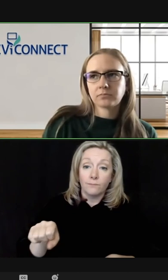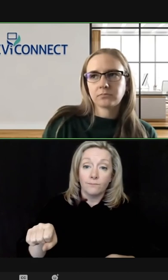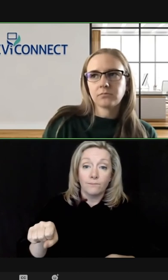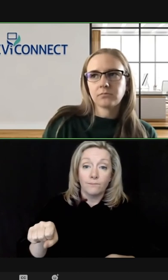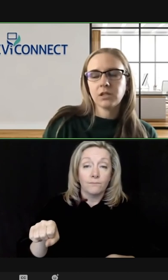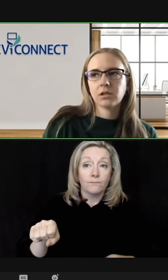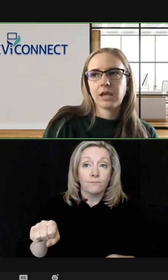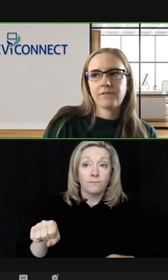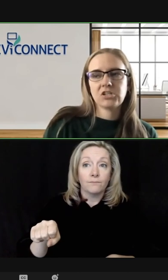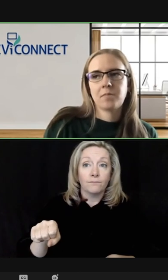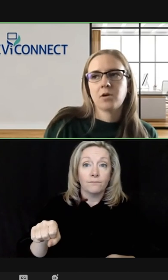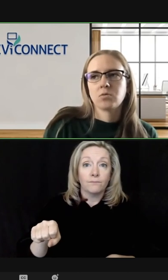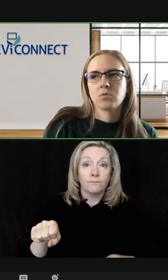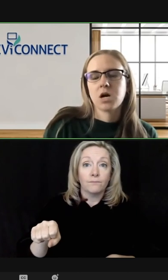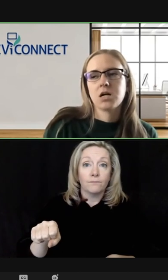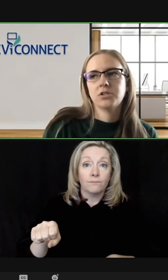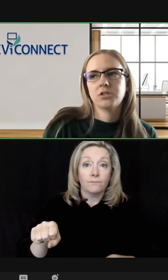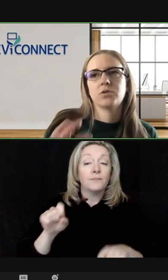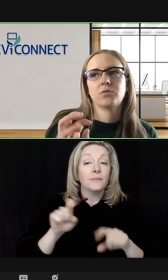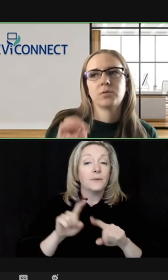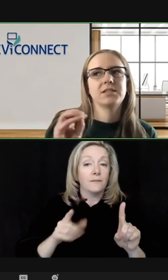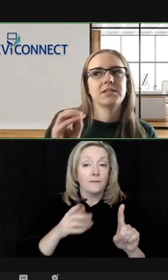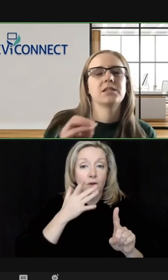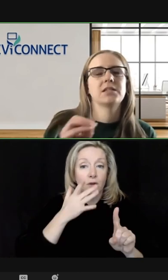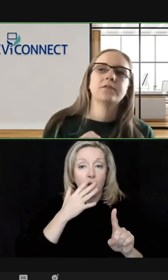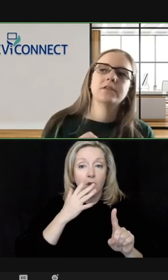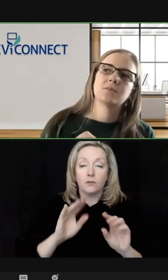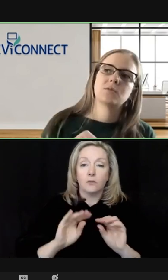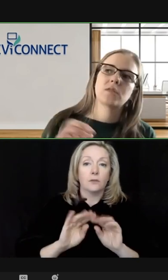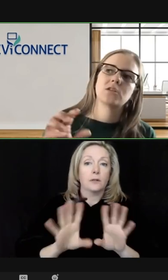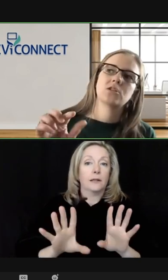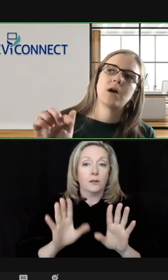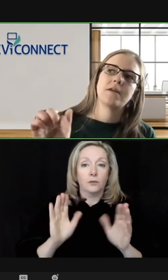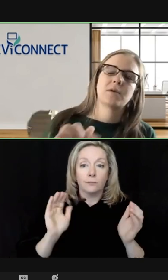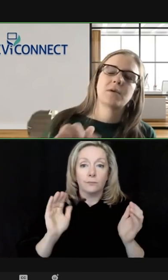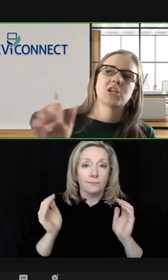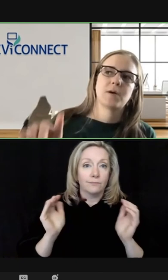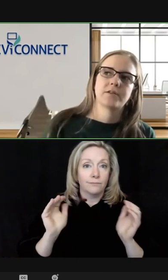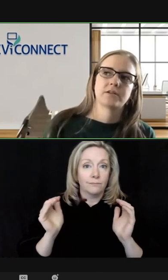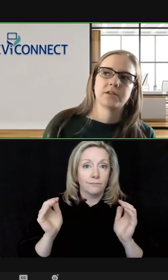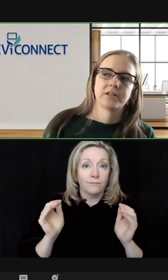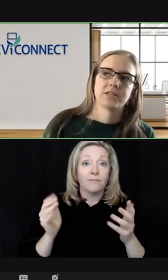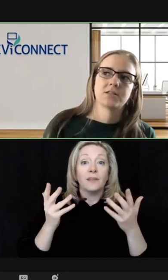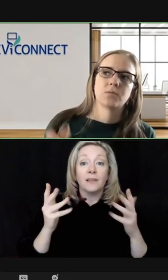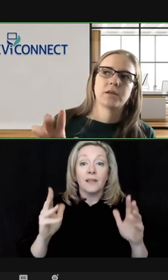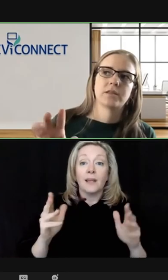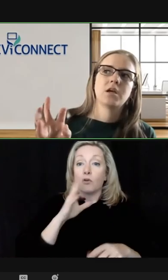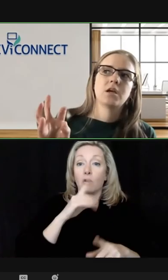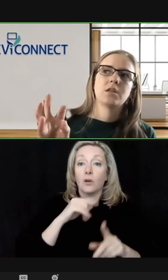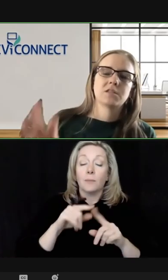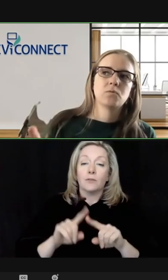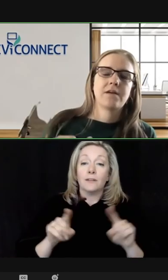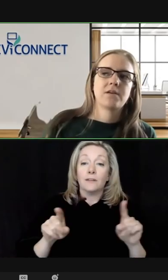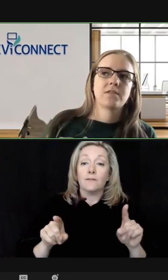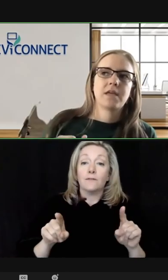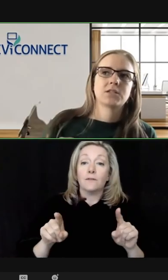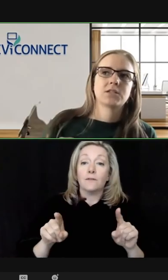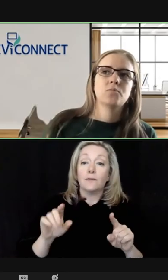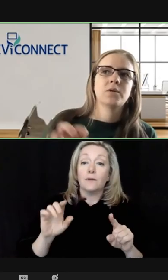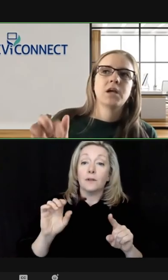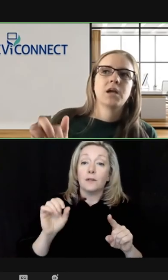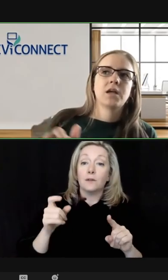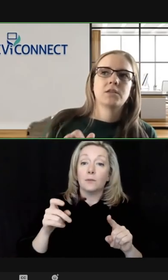spoon. Gave each of them their own color so that you could really see the differences between the two. And then we talked about their differences, with the spoon